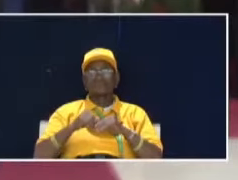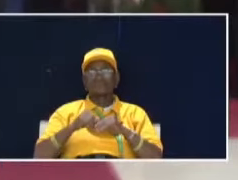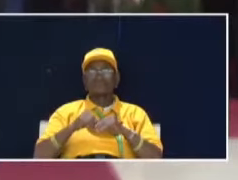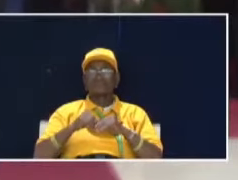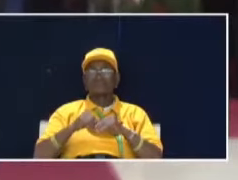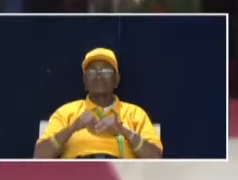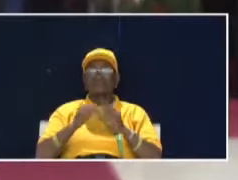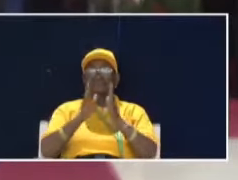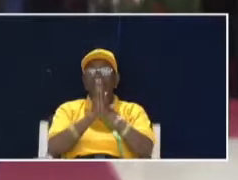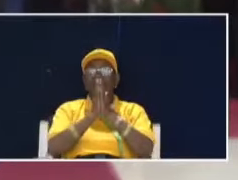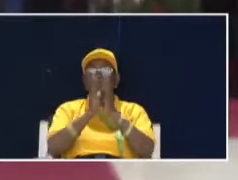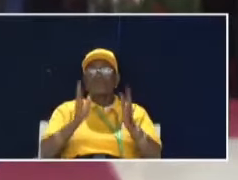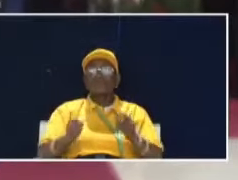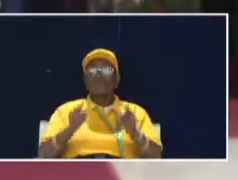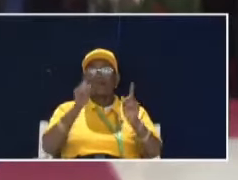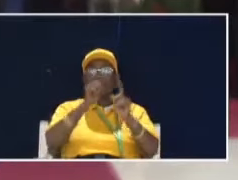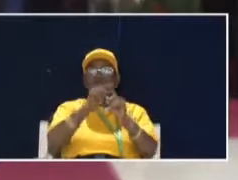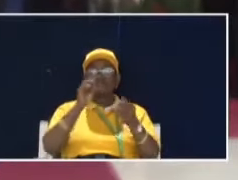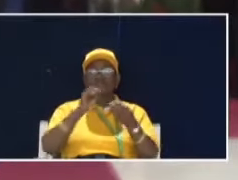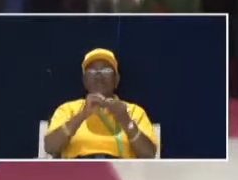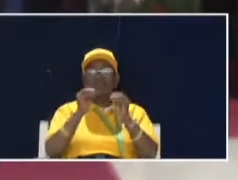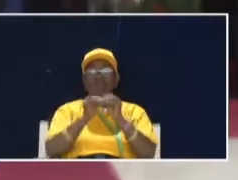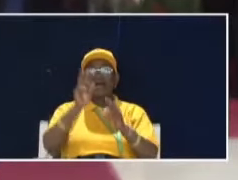Prayer point number three